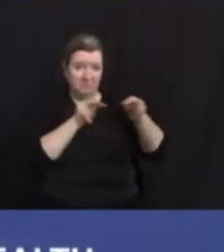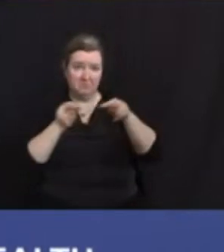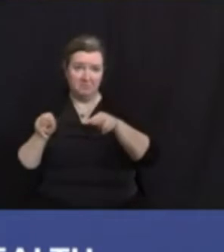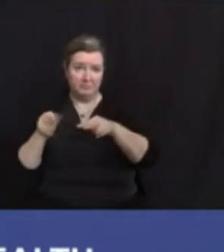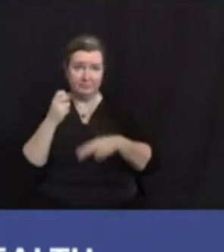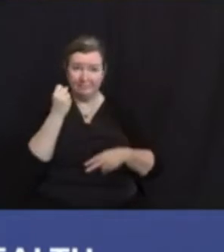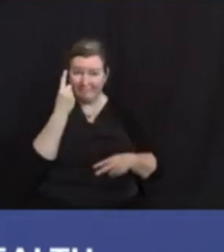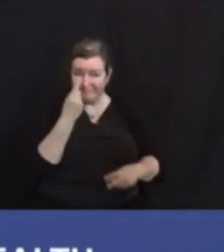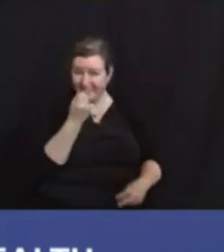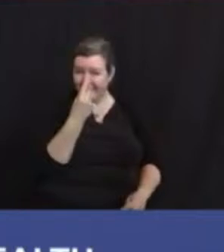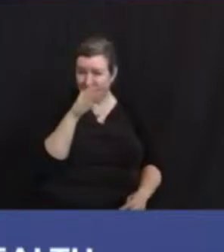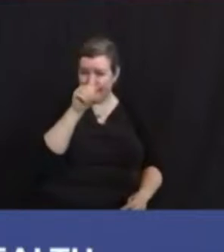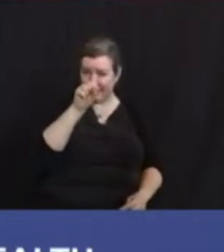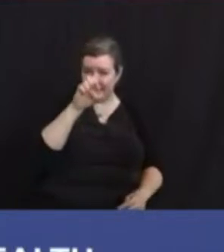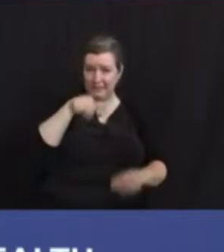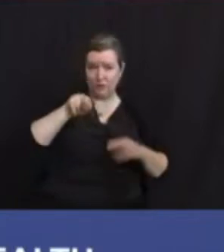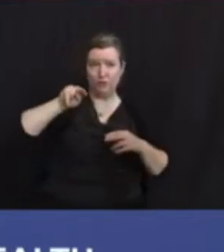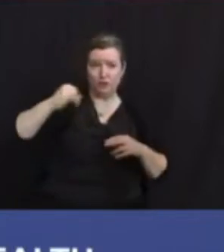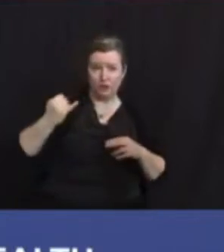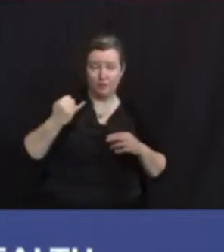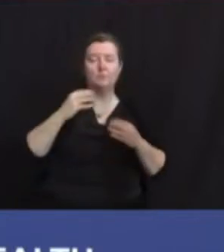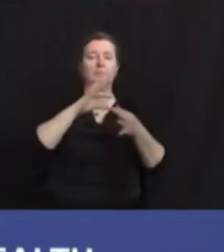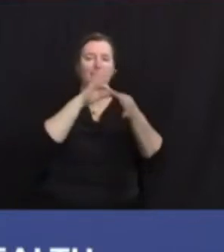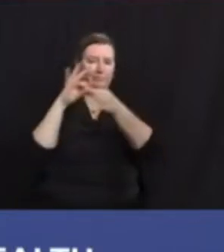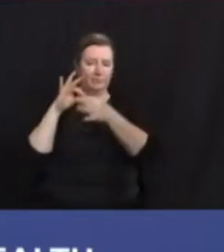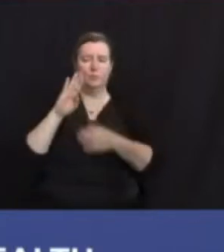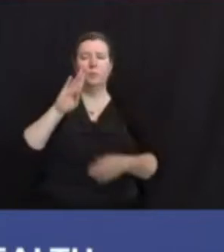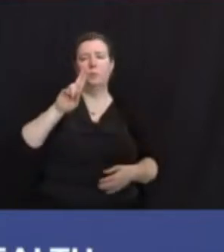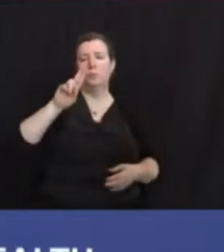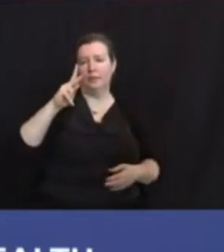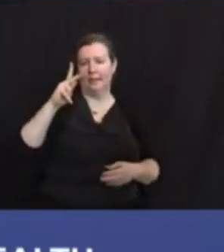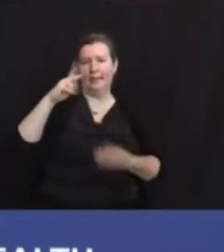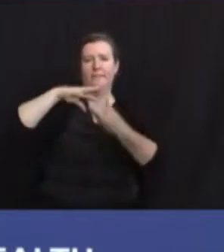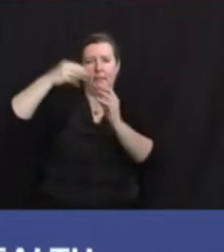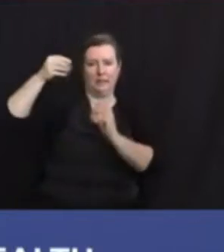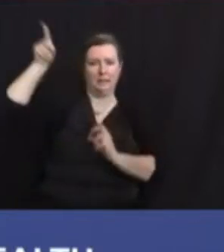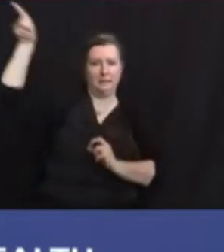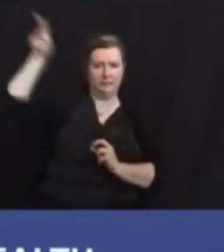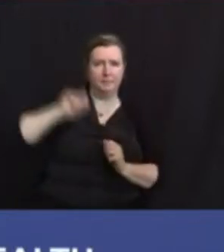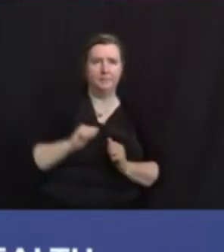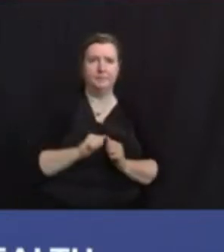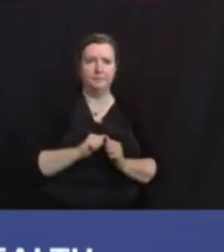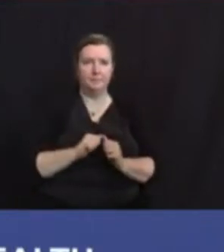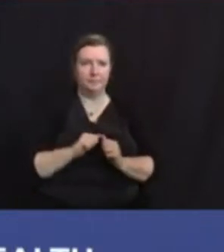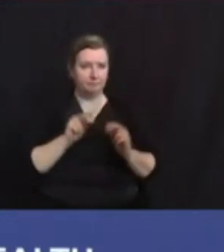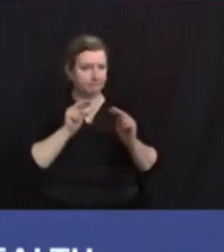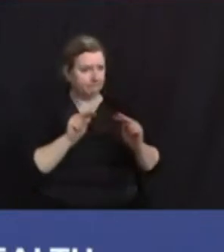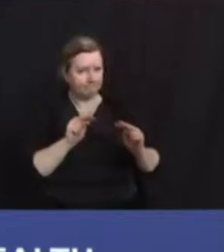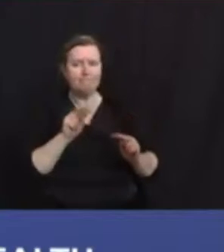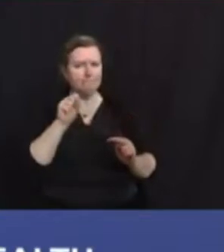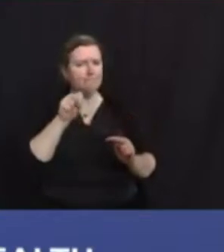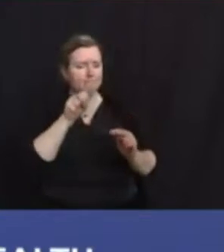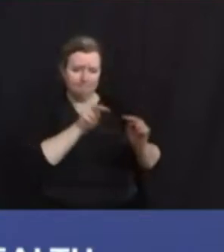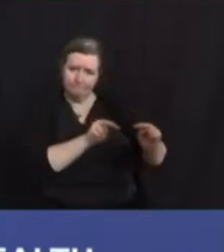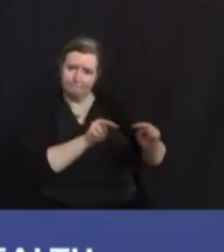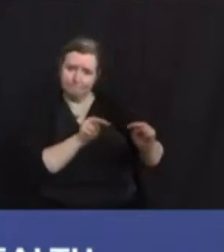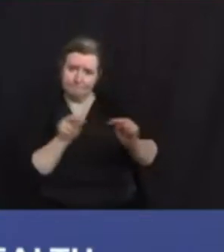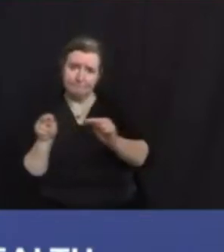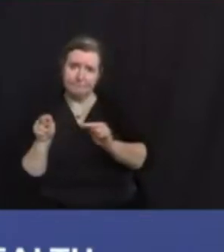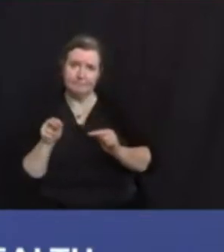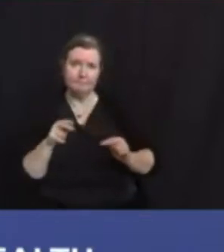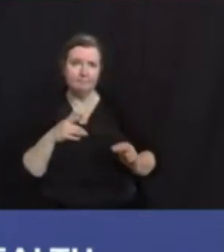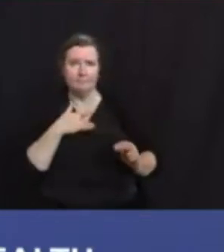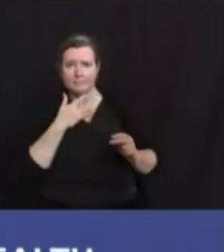strain. It's a contextual reality that we're keeping a close eye on, but we think we can take these steps